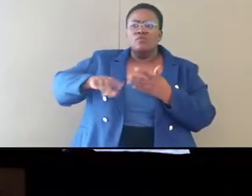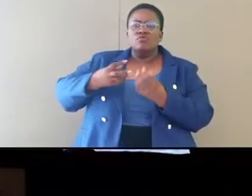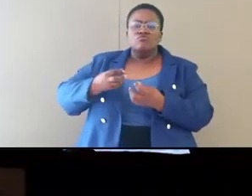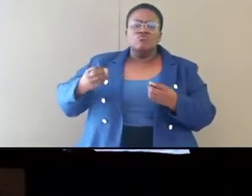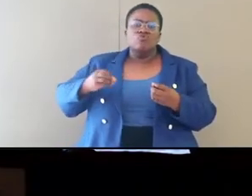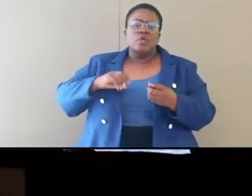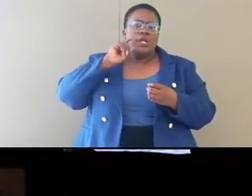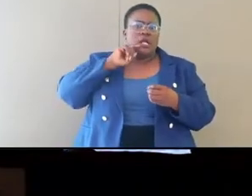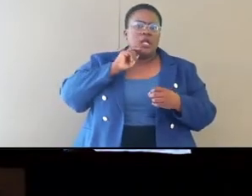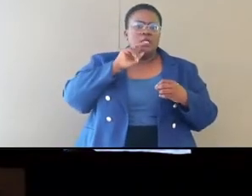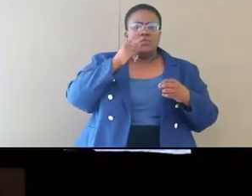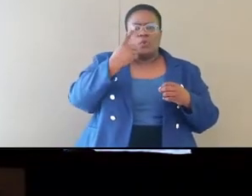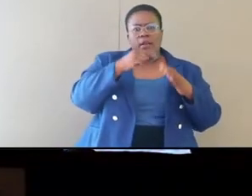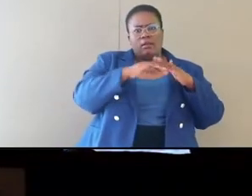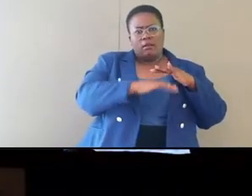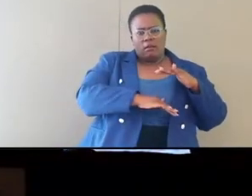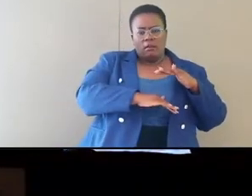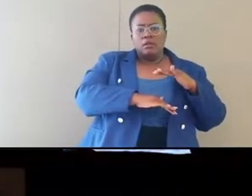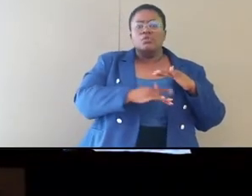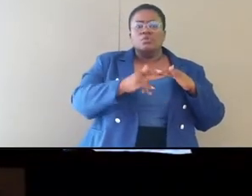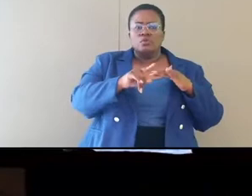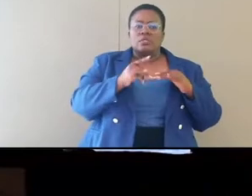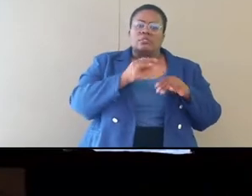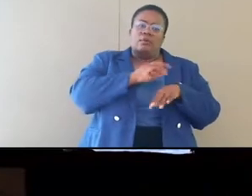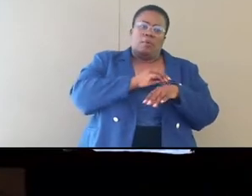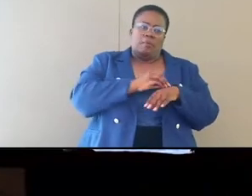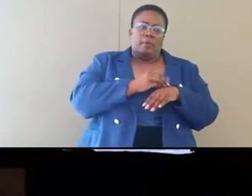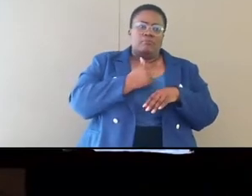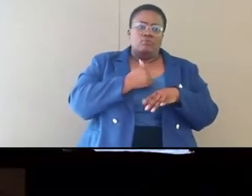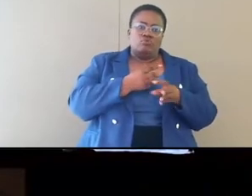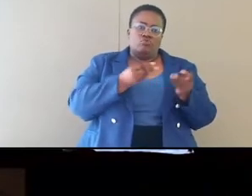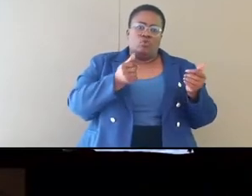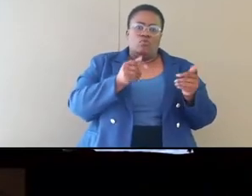It's becoming more of a problem, so we're going to have to address that too.